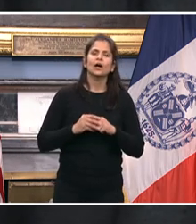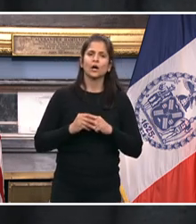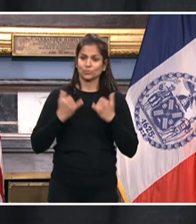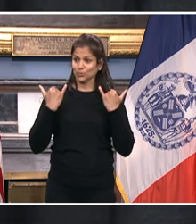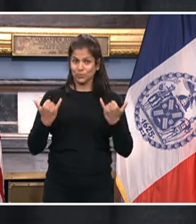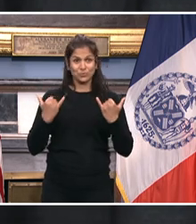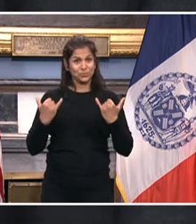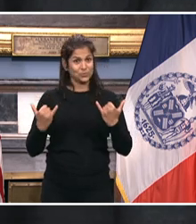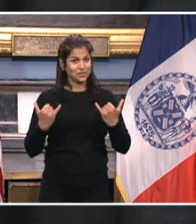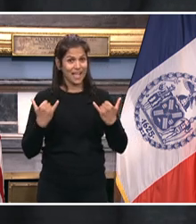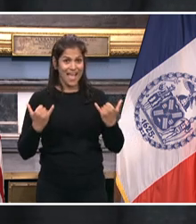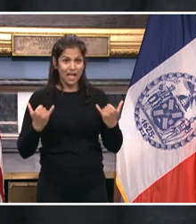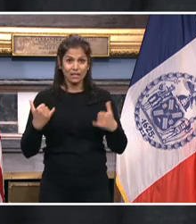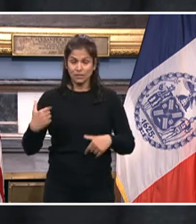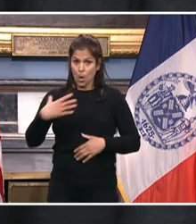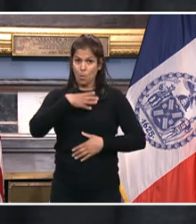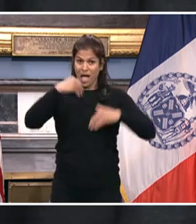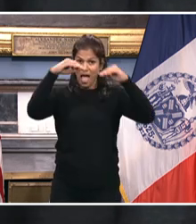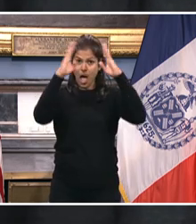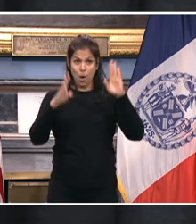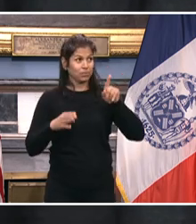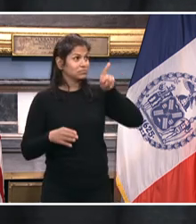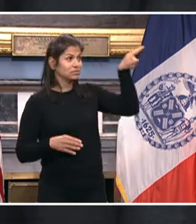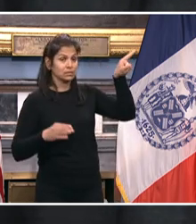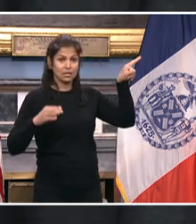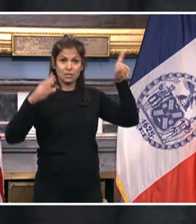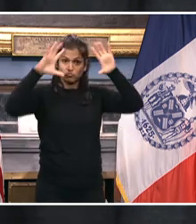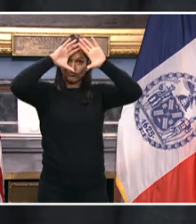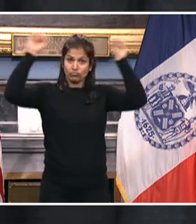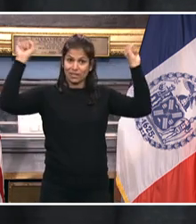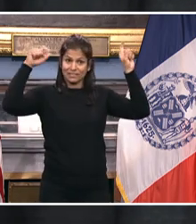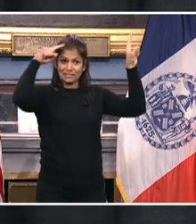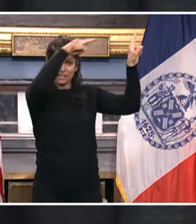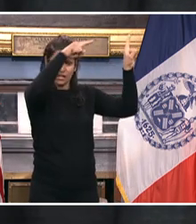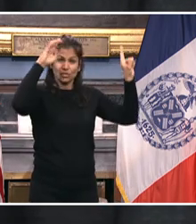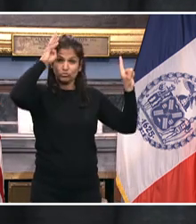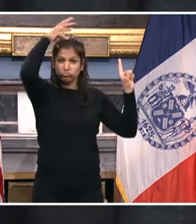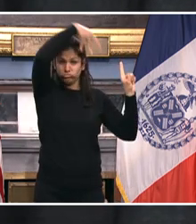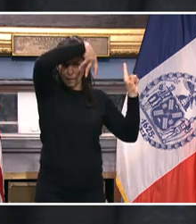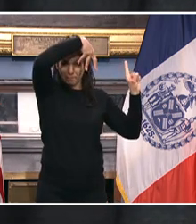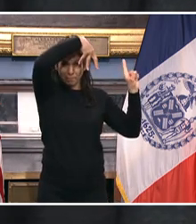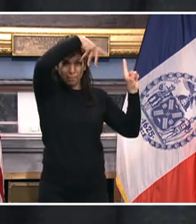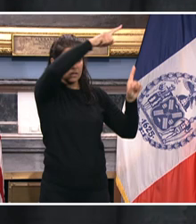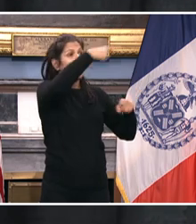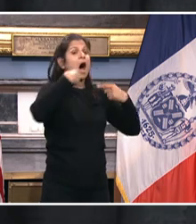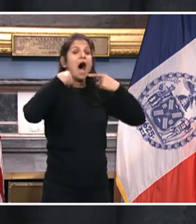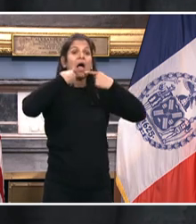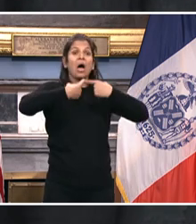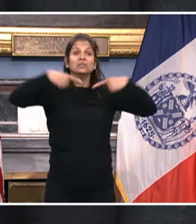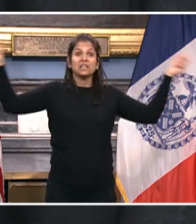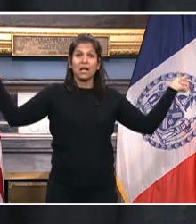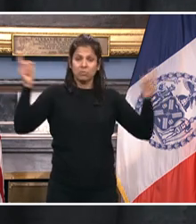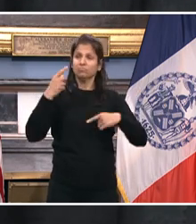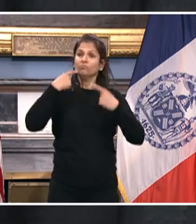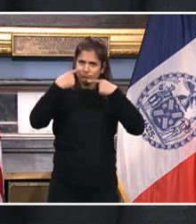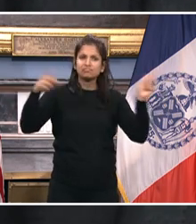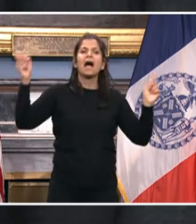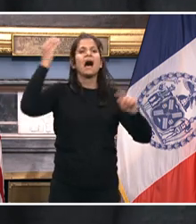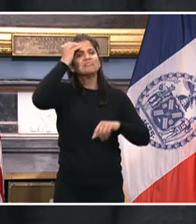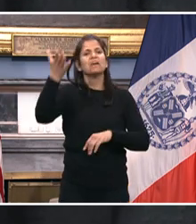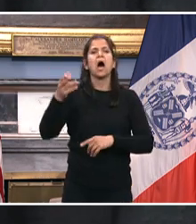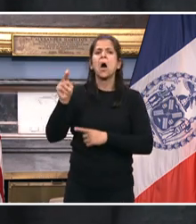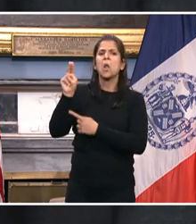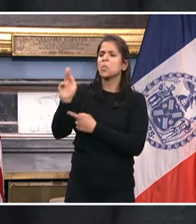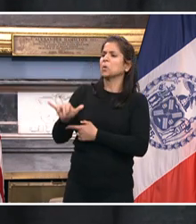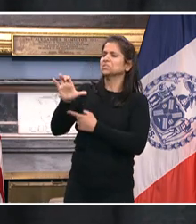many hospital beds that they would need. Do you think, were you guys using the same models as the White